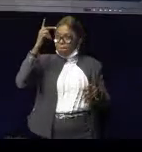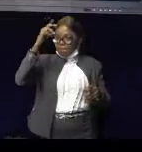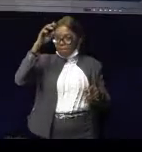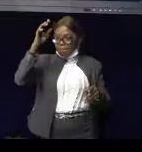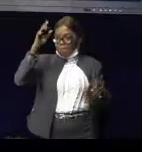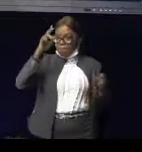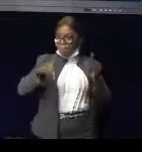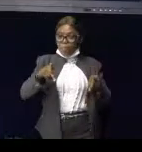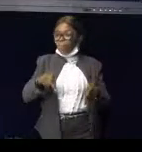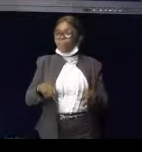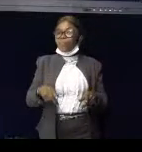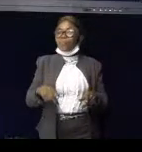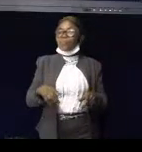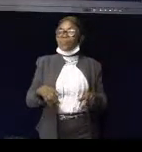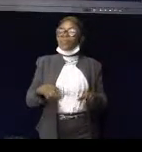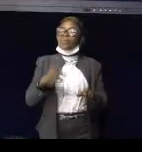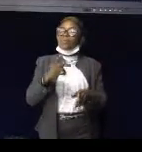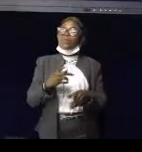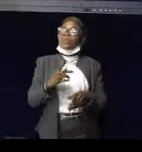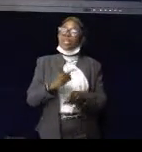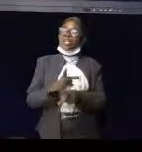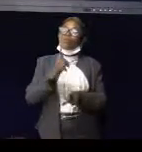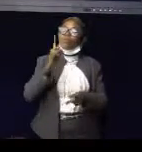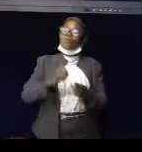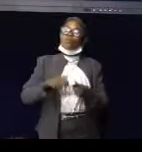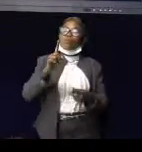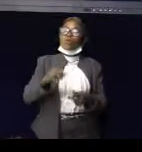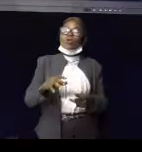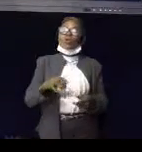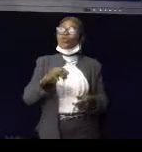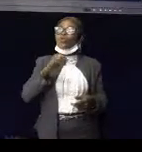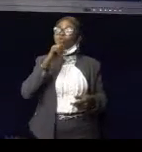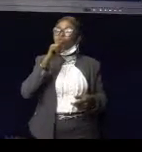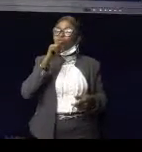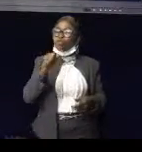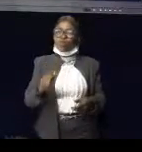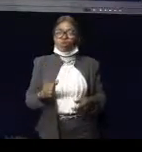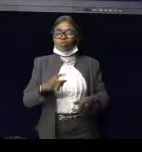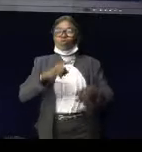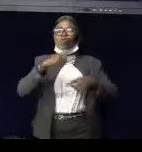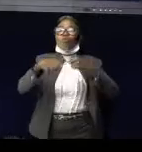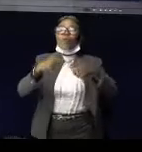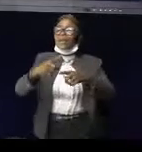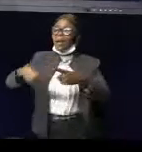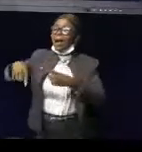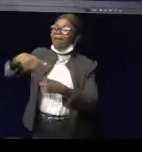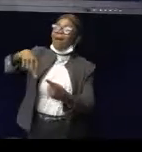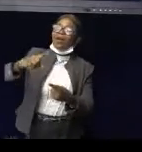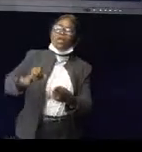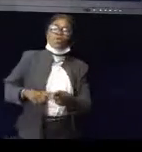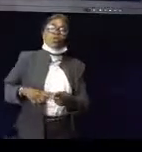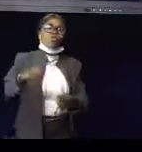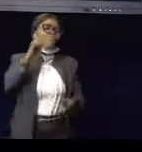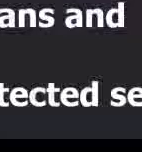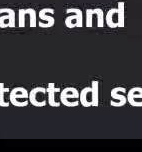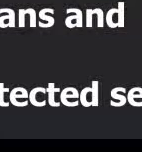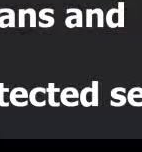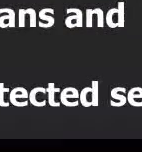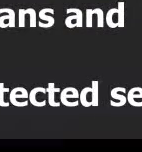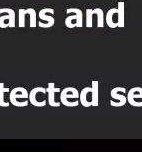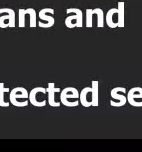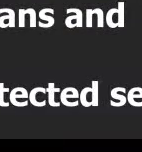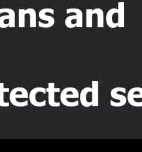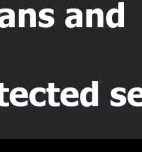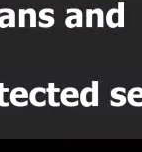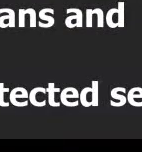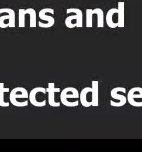one sex partner. That's one way. Another one is not patronizing commercial sex workers. That means you